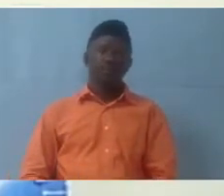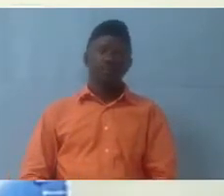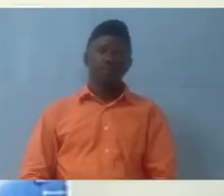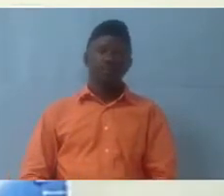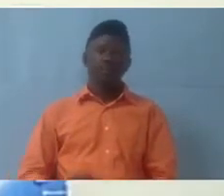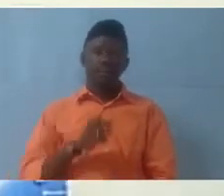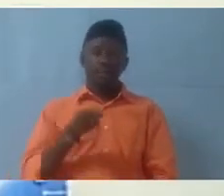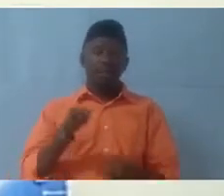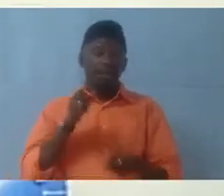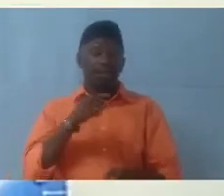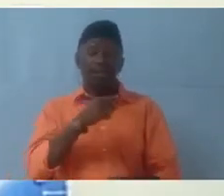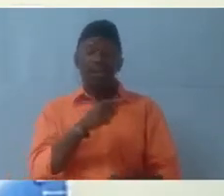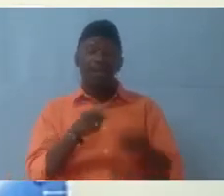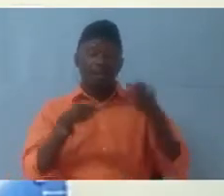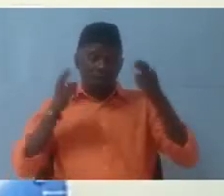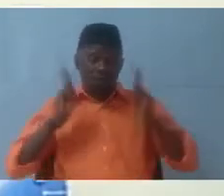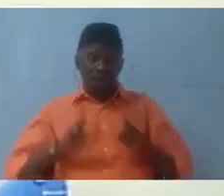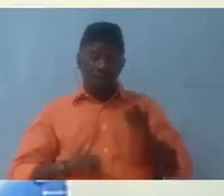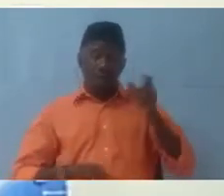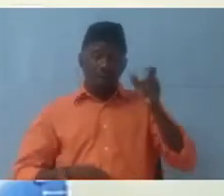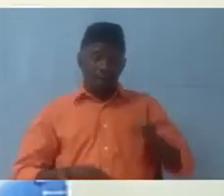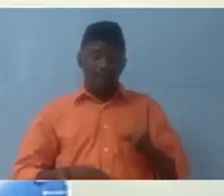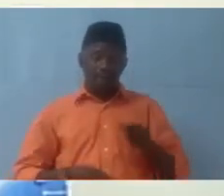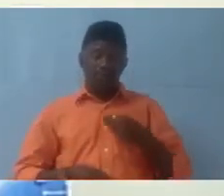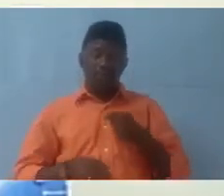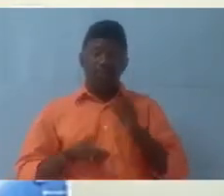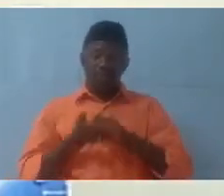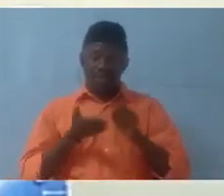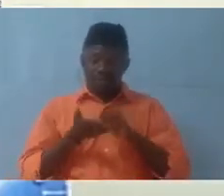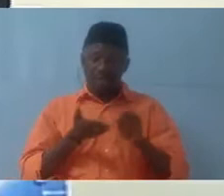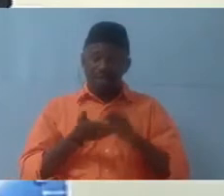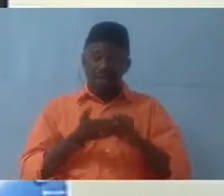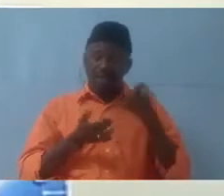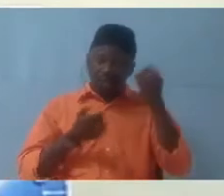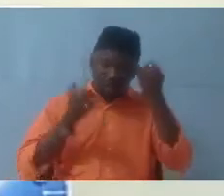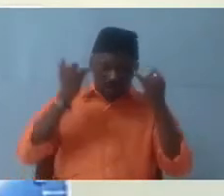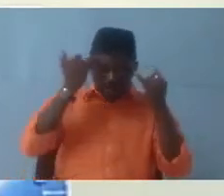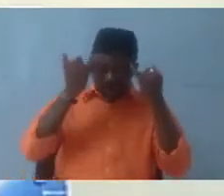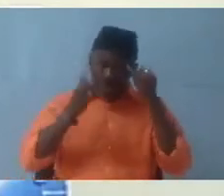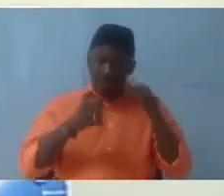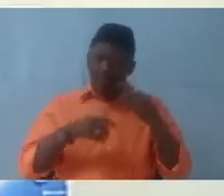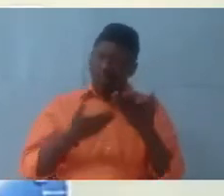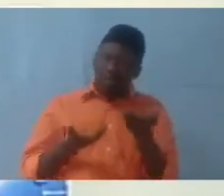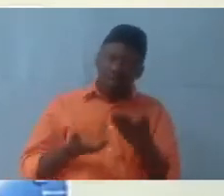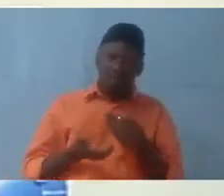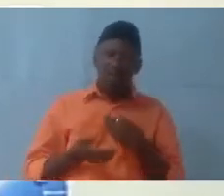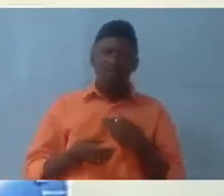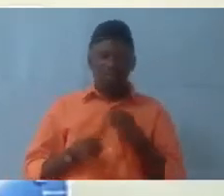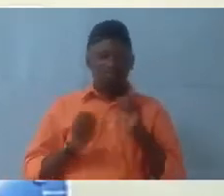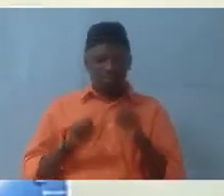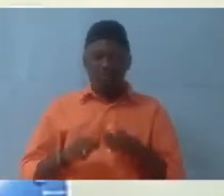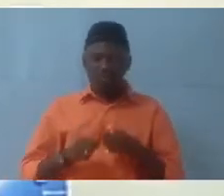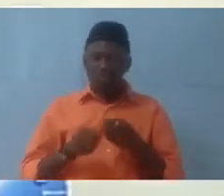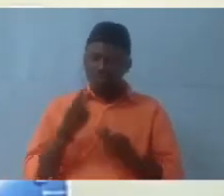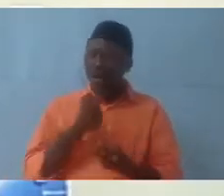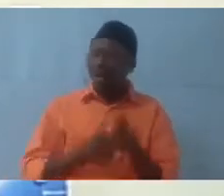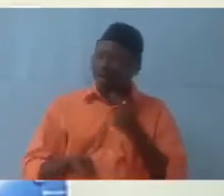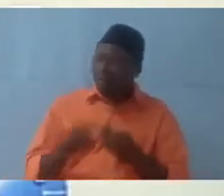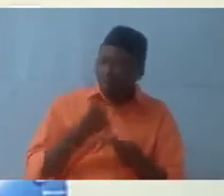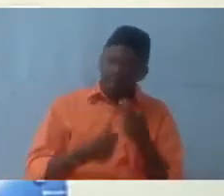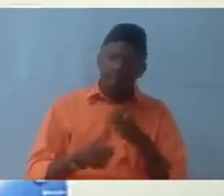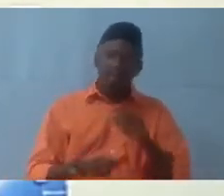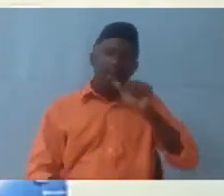Who will now write an opinion regarding whether, if it's an appellate matter, you will write an opinion regarding whether there are grounds of appeal or not.